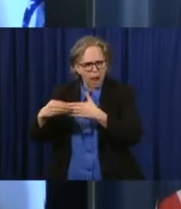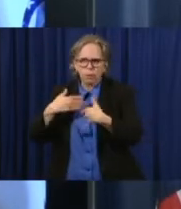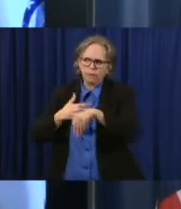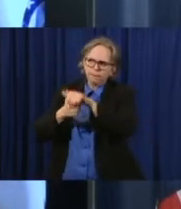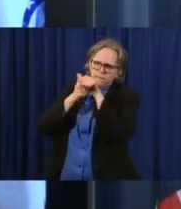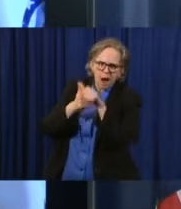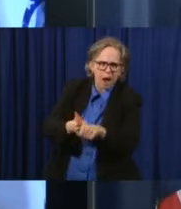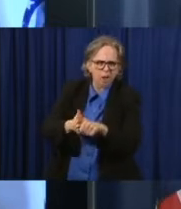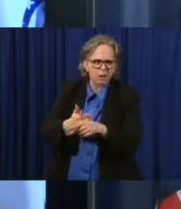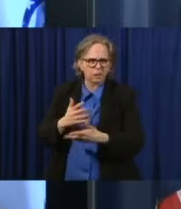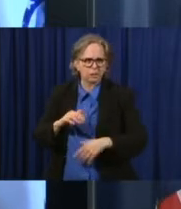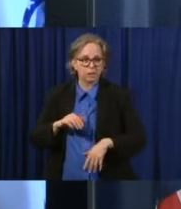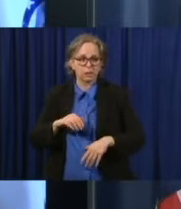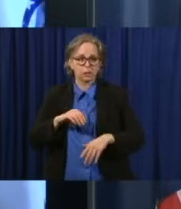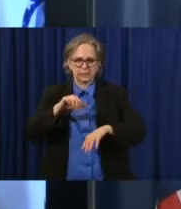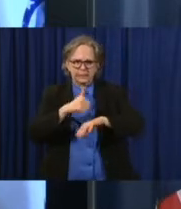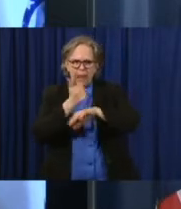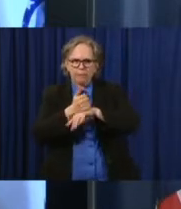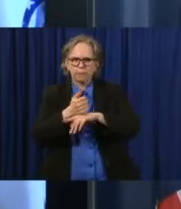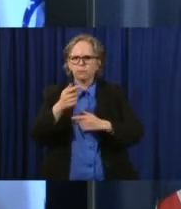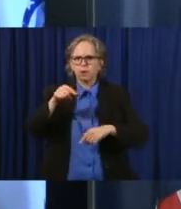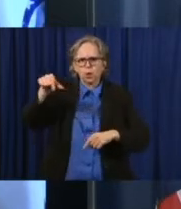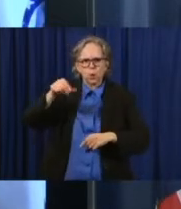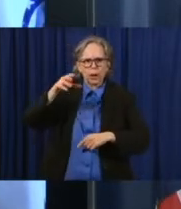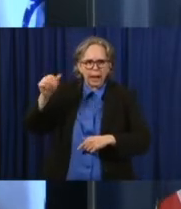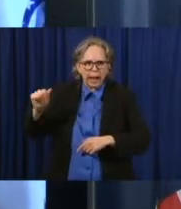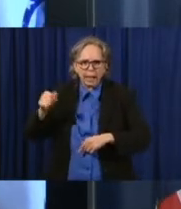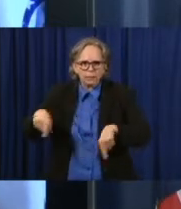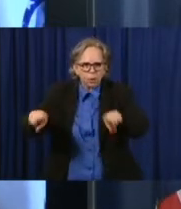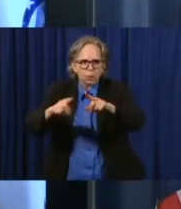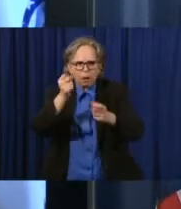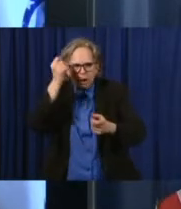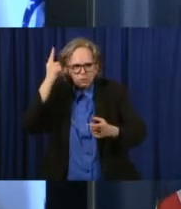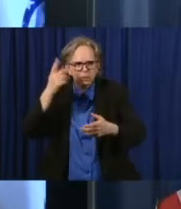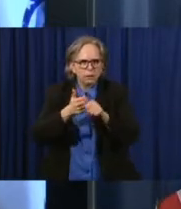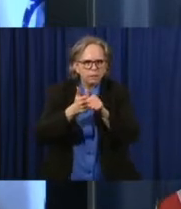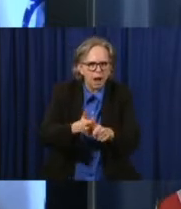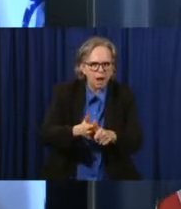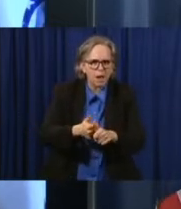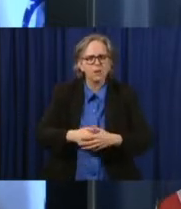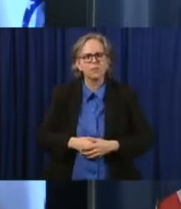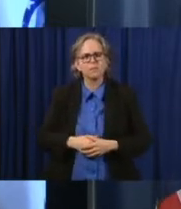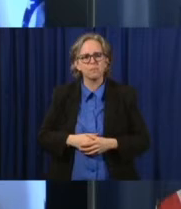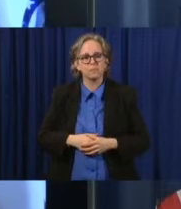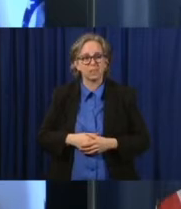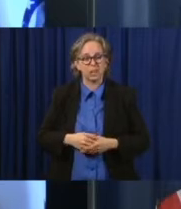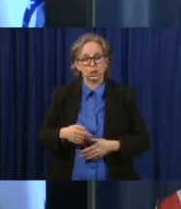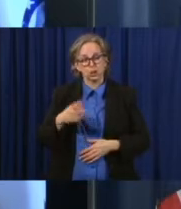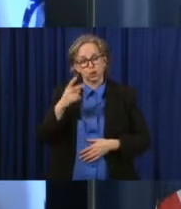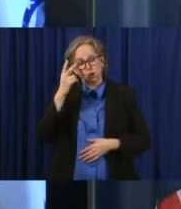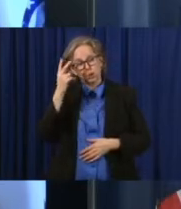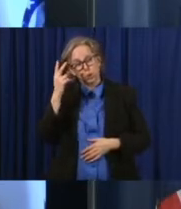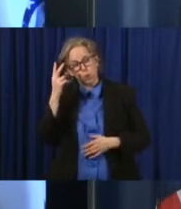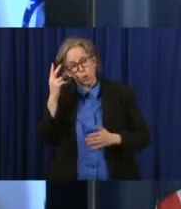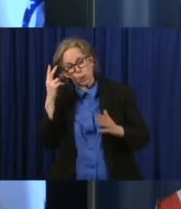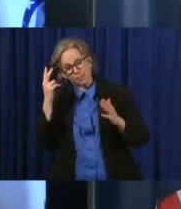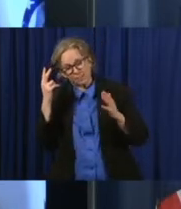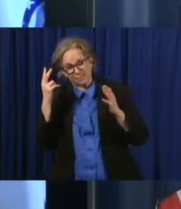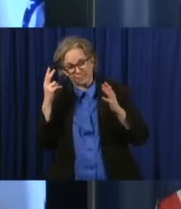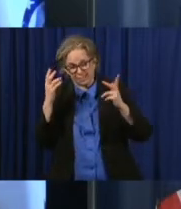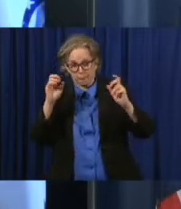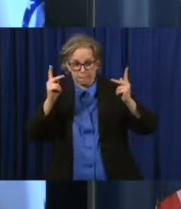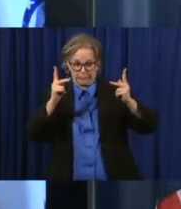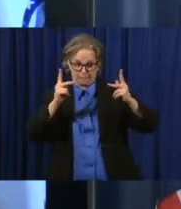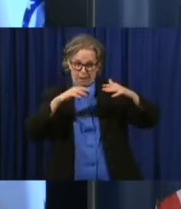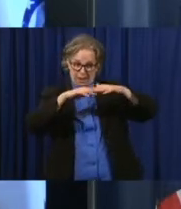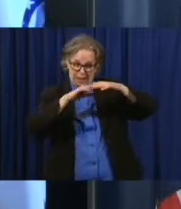that things are happening everywhere. We have 2,100 fewer people living in our system than we did when this